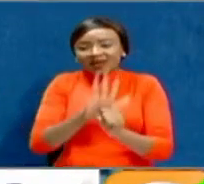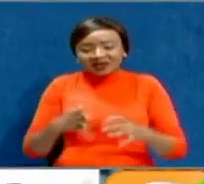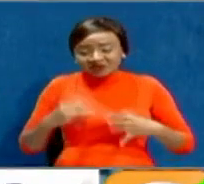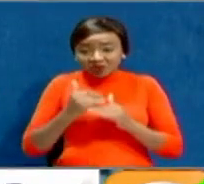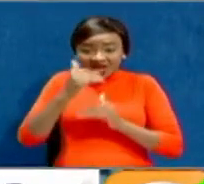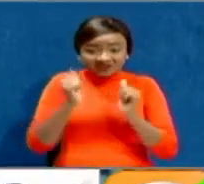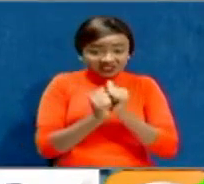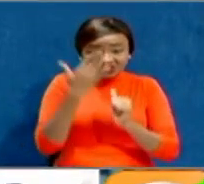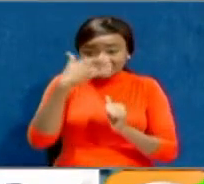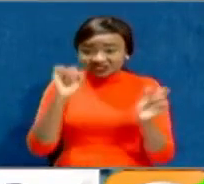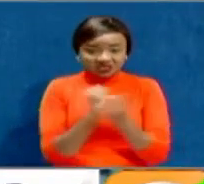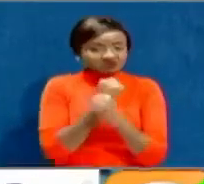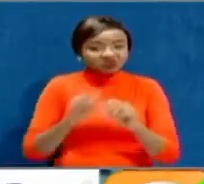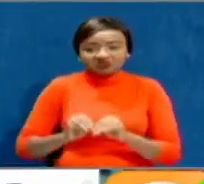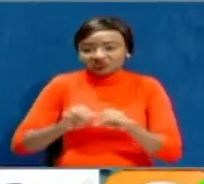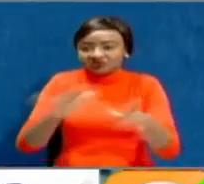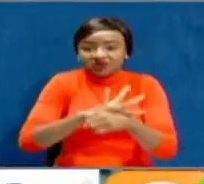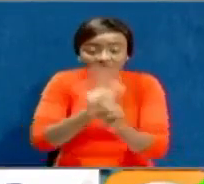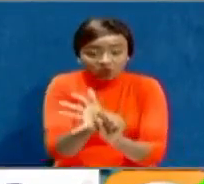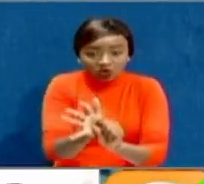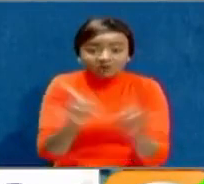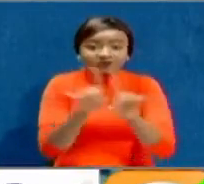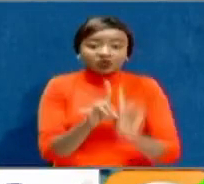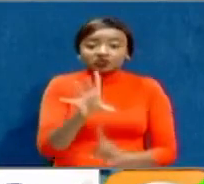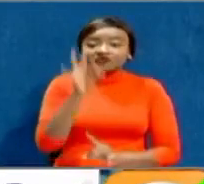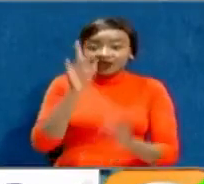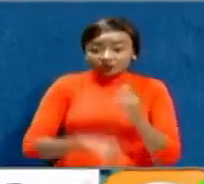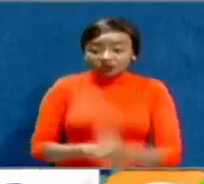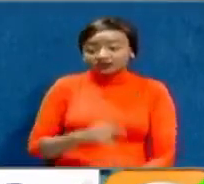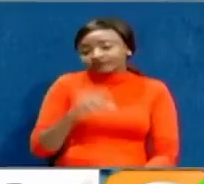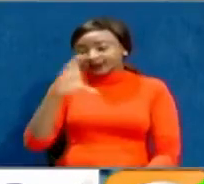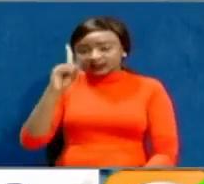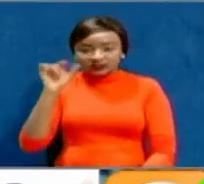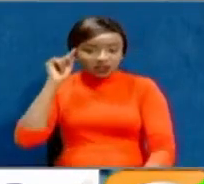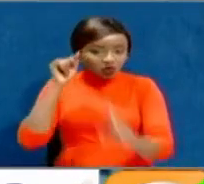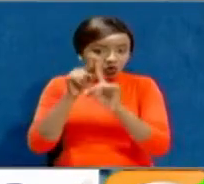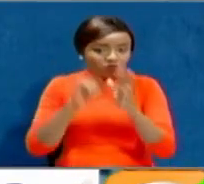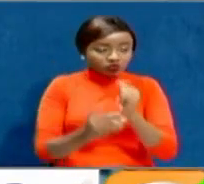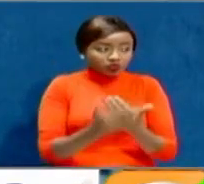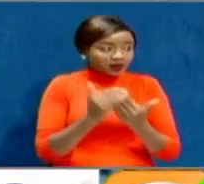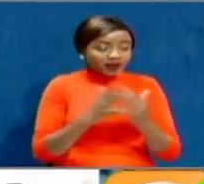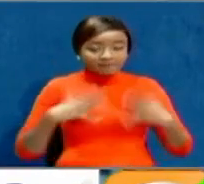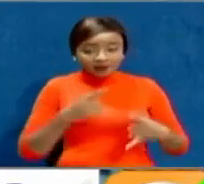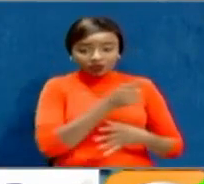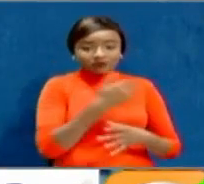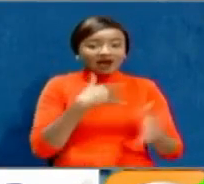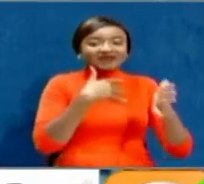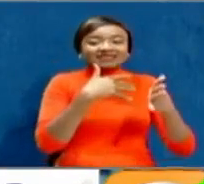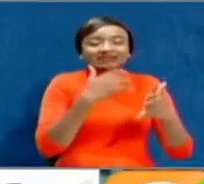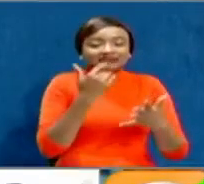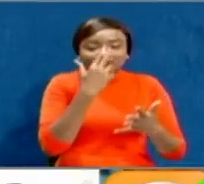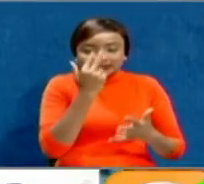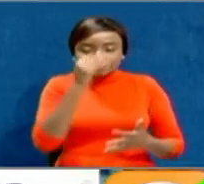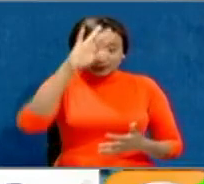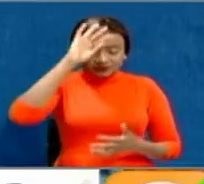after 10 days. These findings, according to the CDC, are targeted for asymptomatic patients and those with between